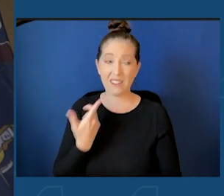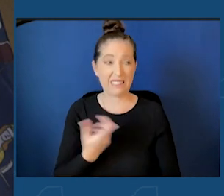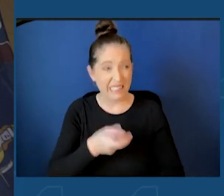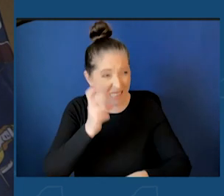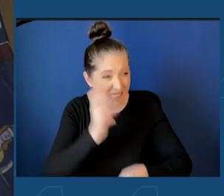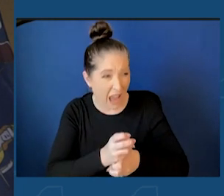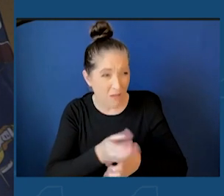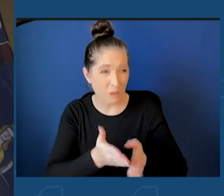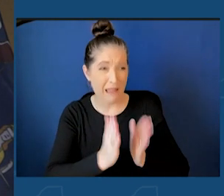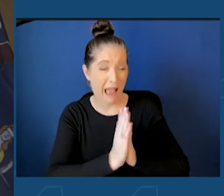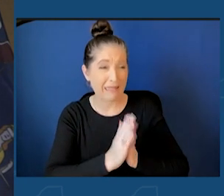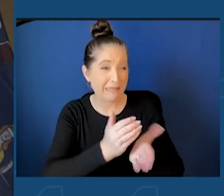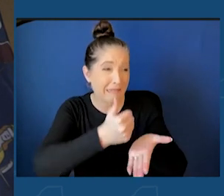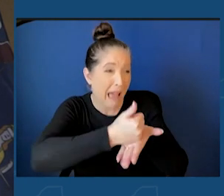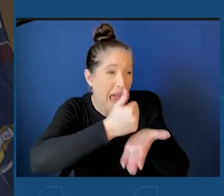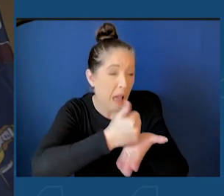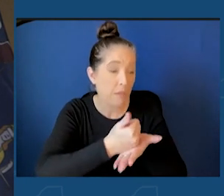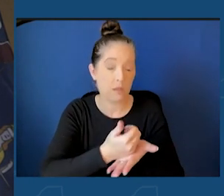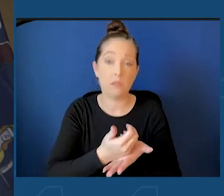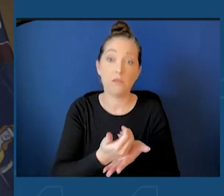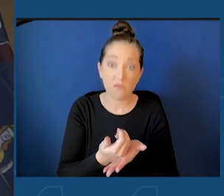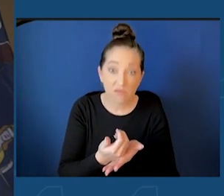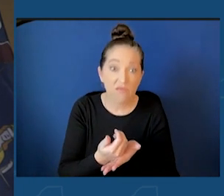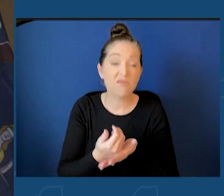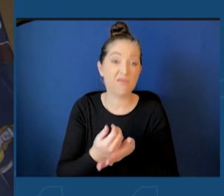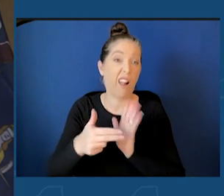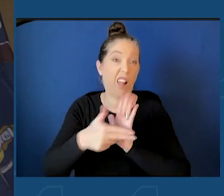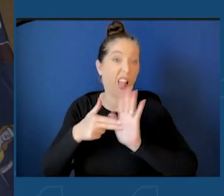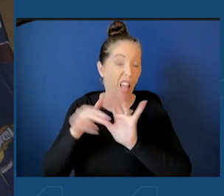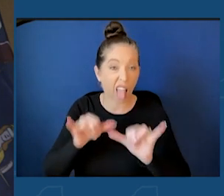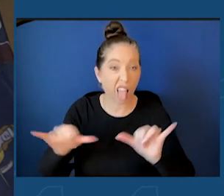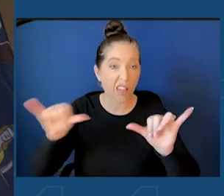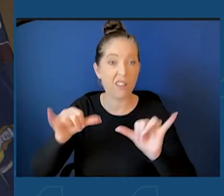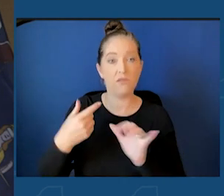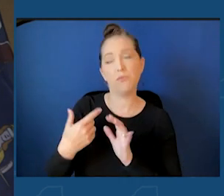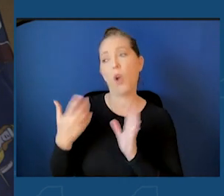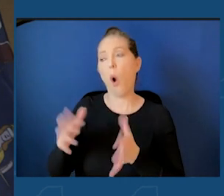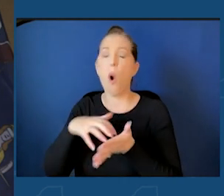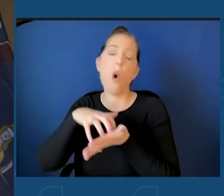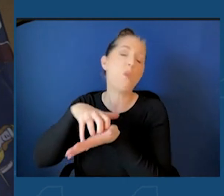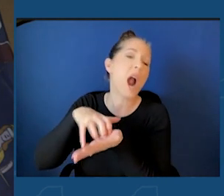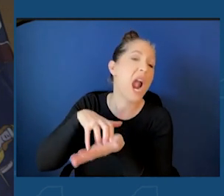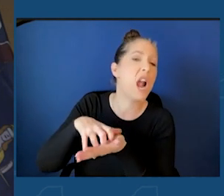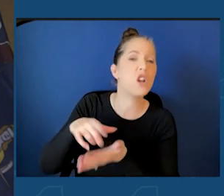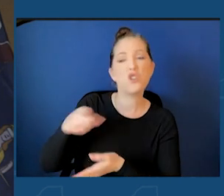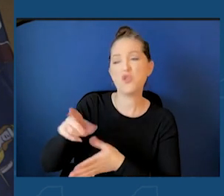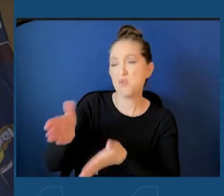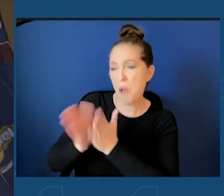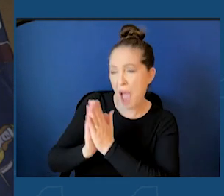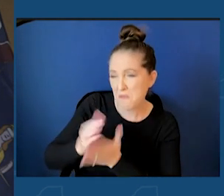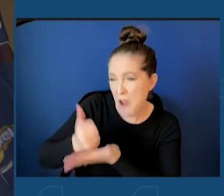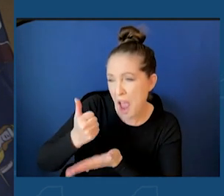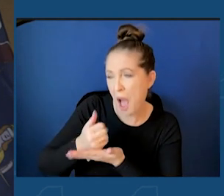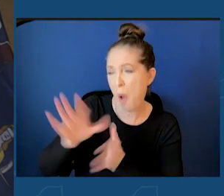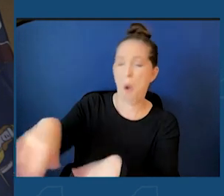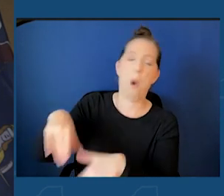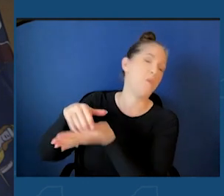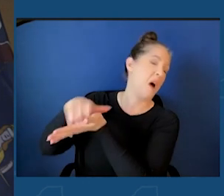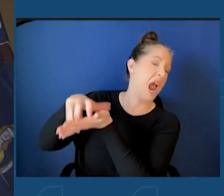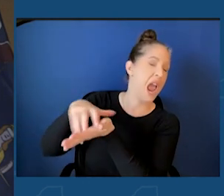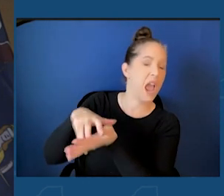hard. There's a stigma associated with it. It shows a vulnerability, a weakness. We're told to be strong and tough. Do you really need